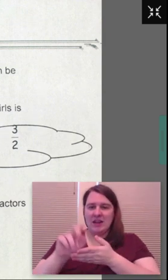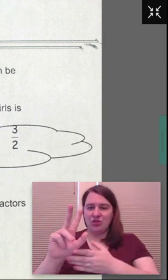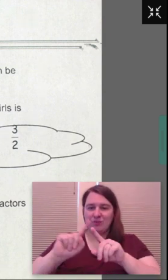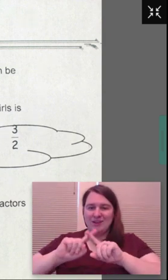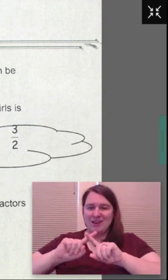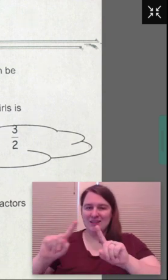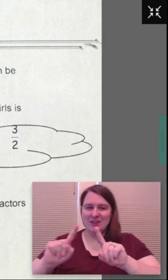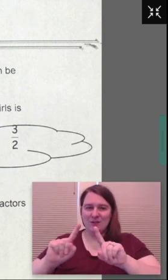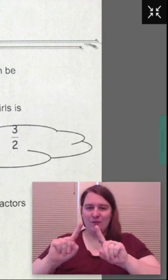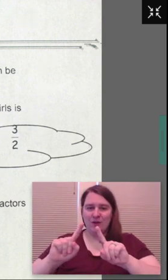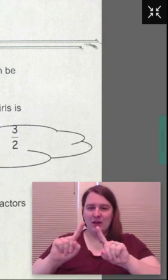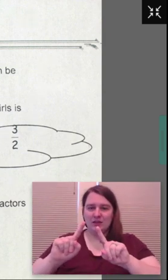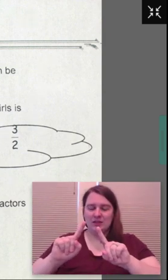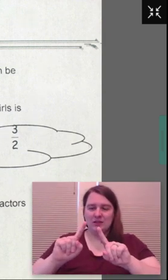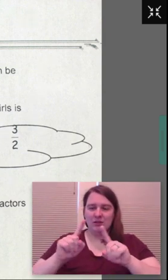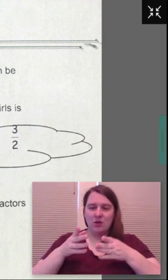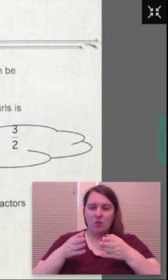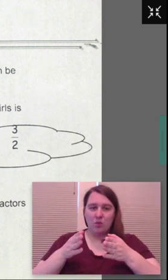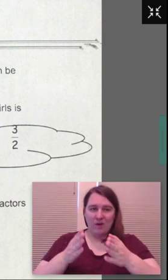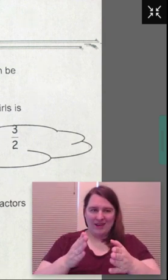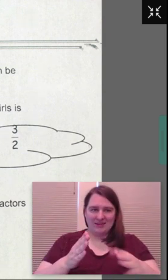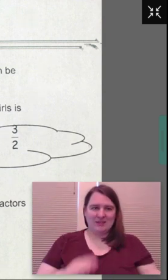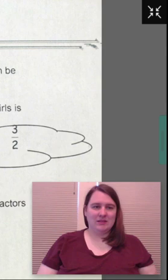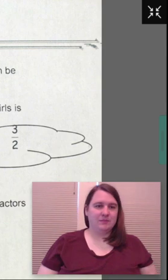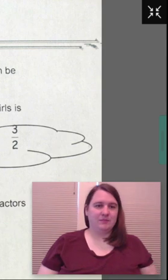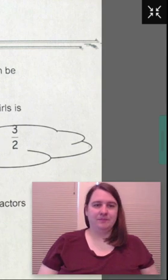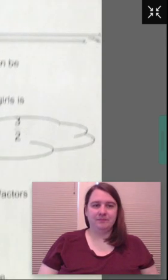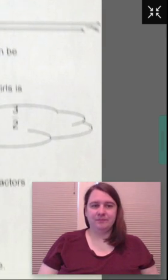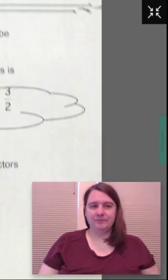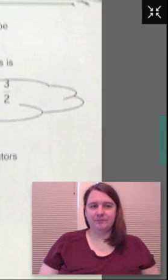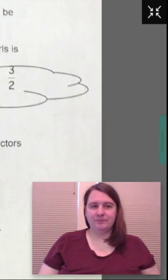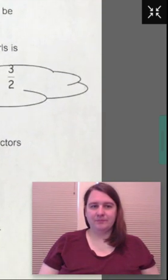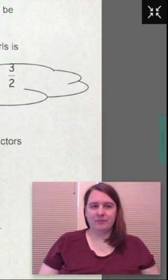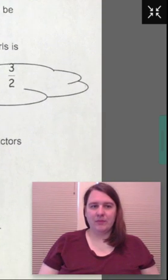written in three different ways.